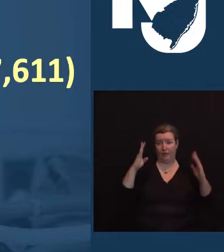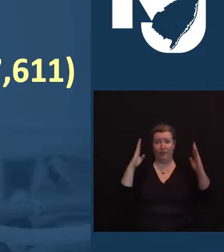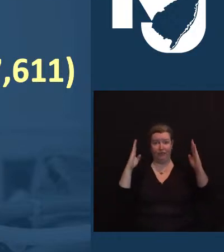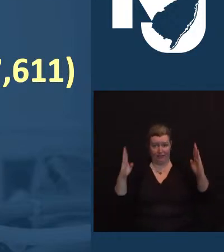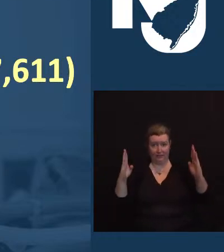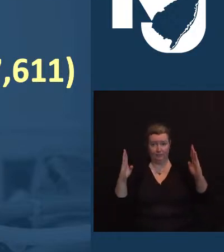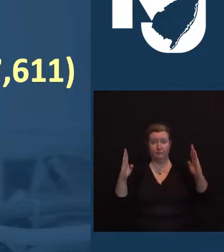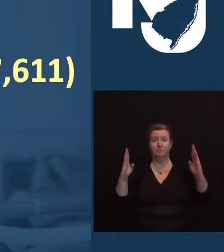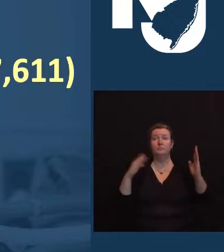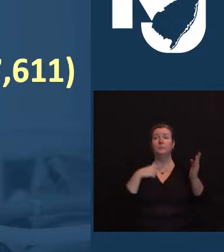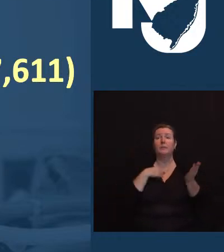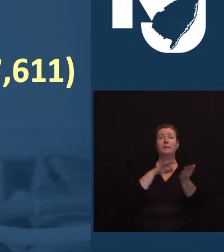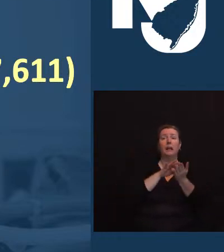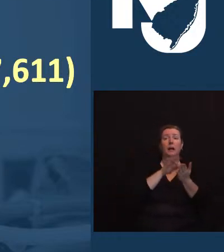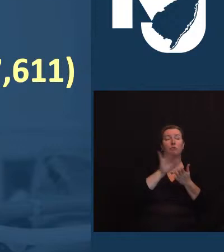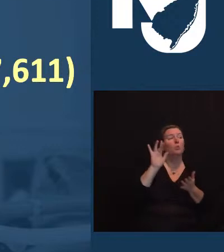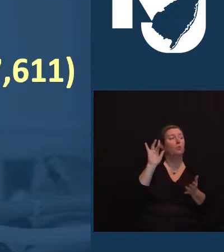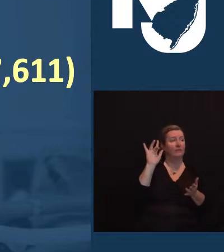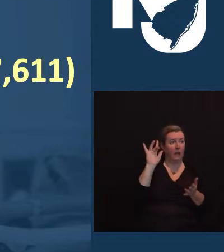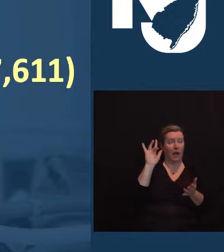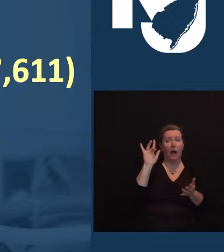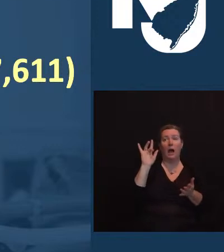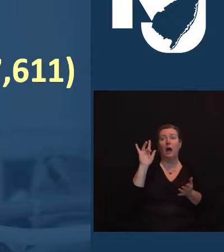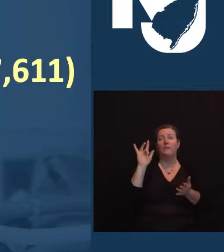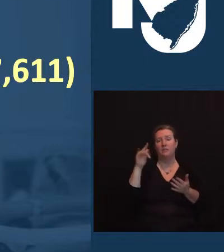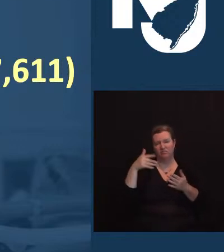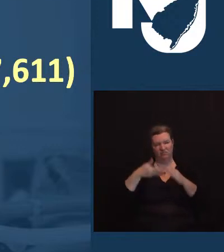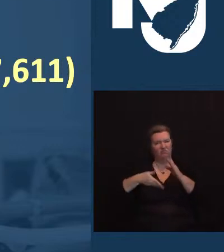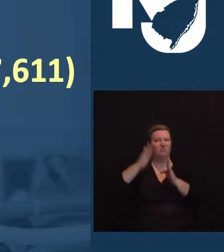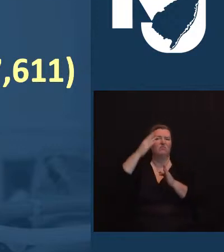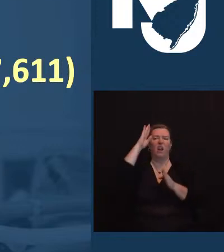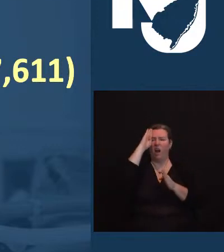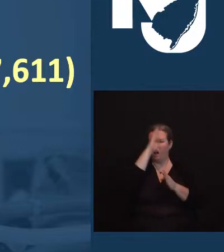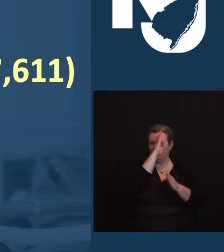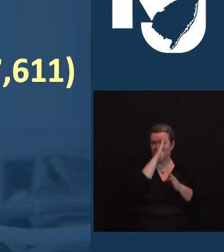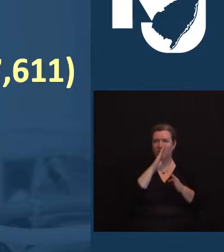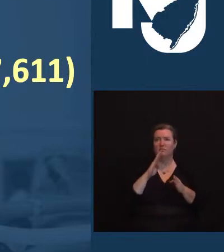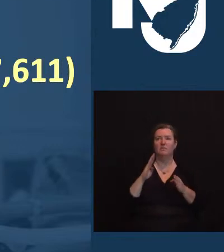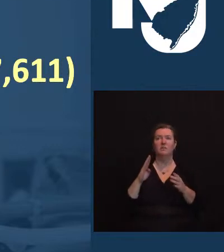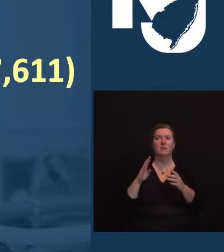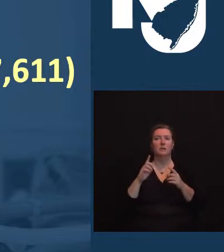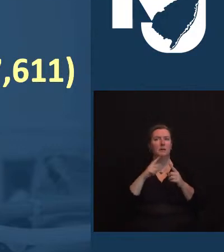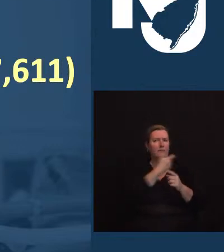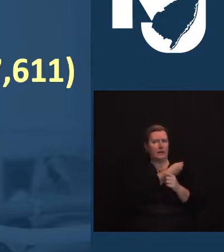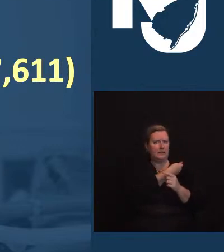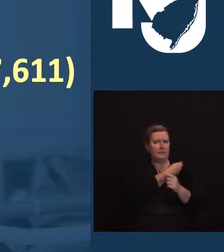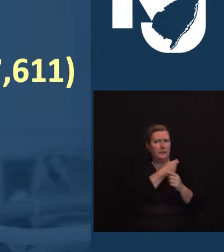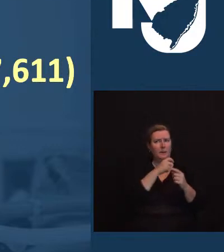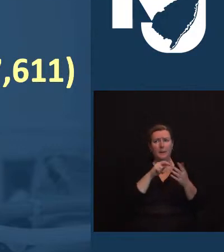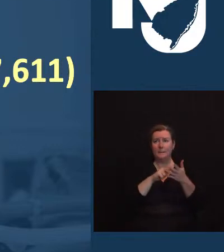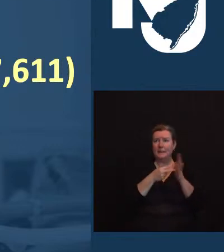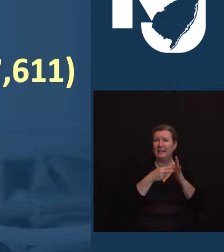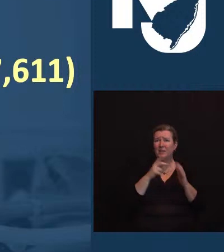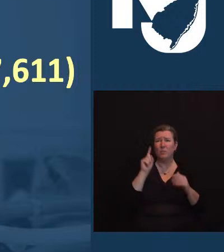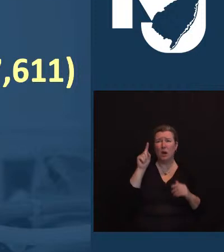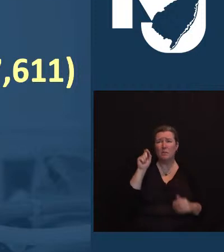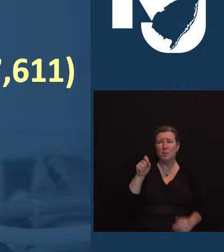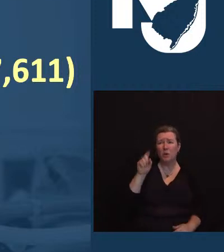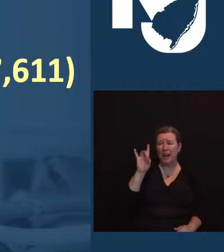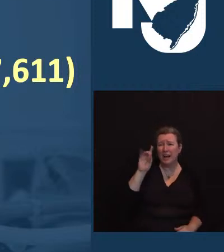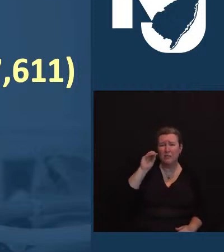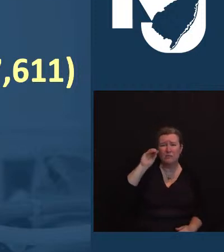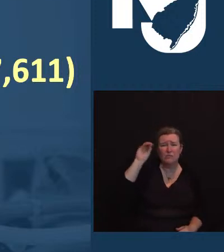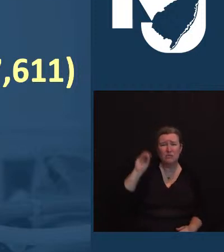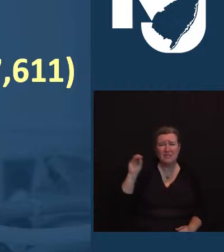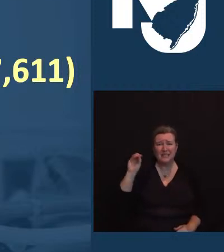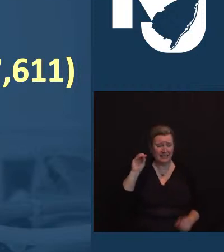25 COVID-related hospitalizations of fully vaccinated folks. That's just 1.8% of the